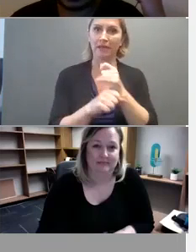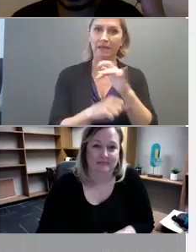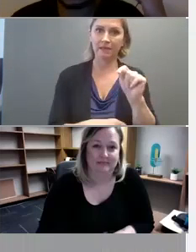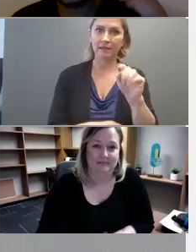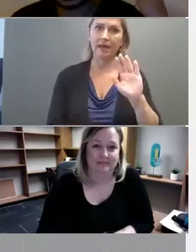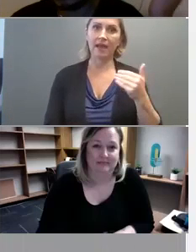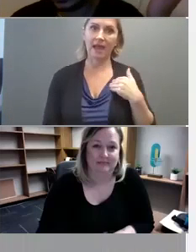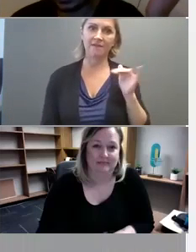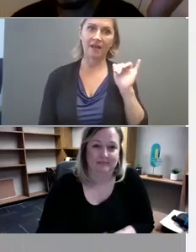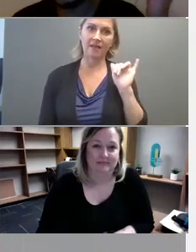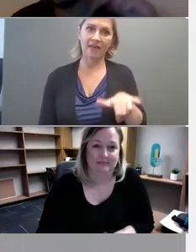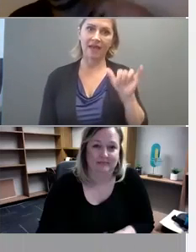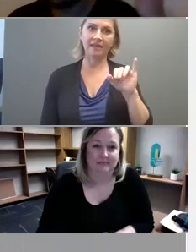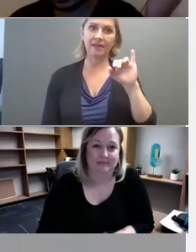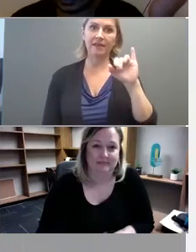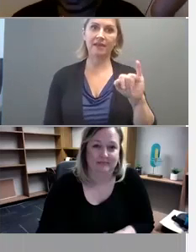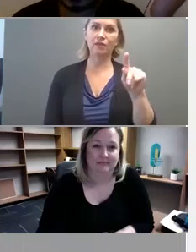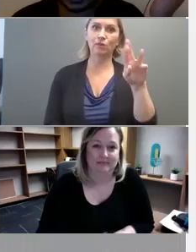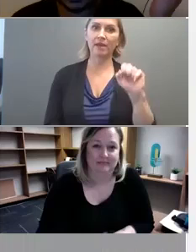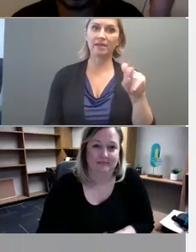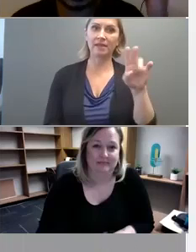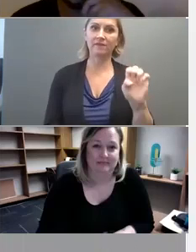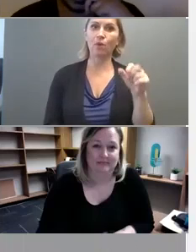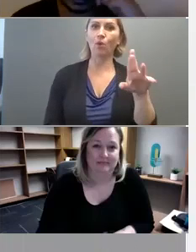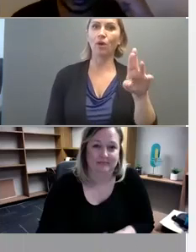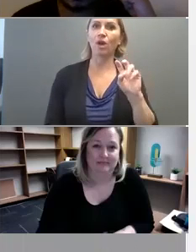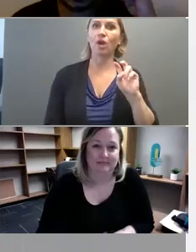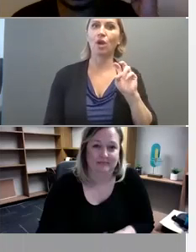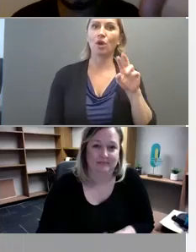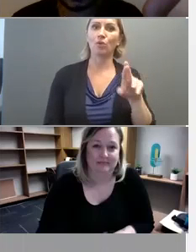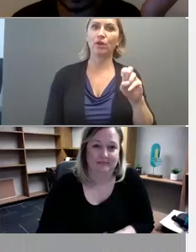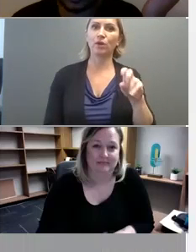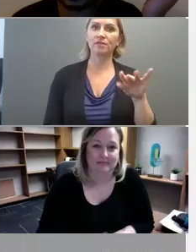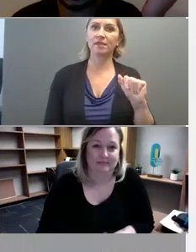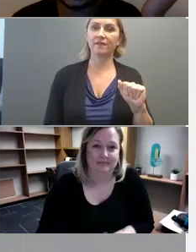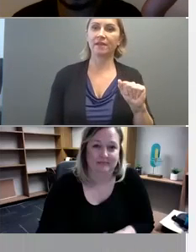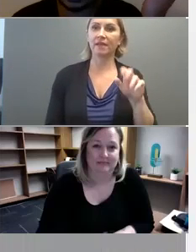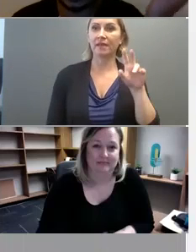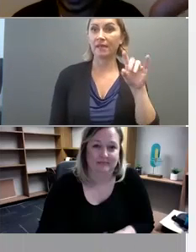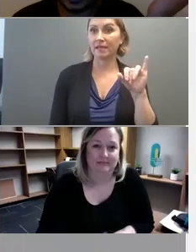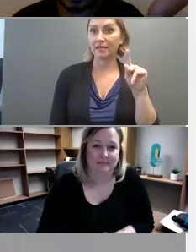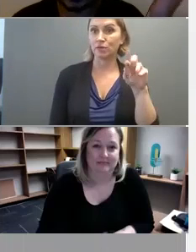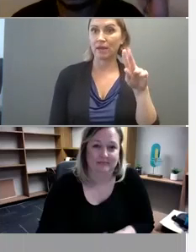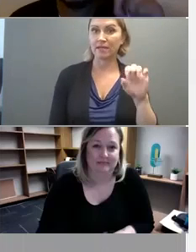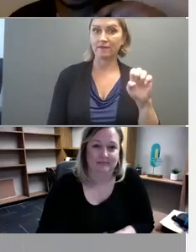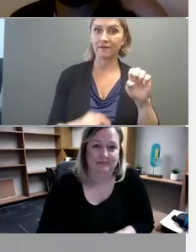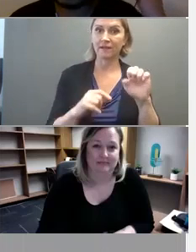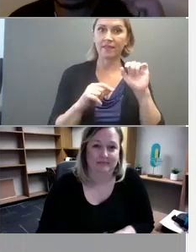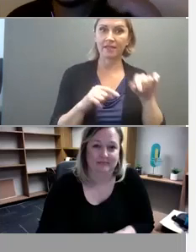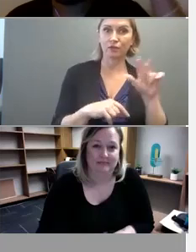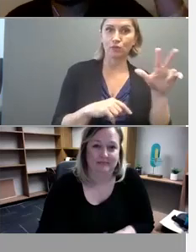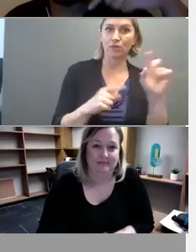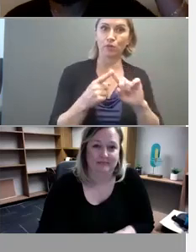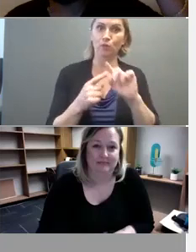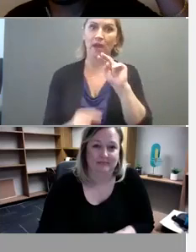two basic methods. I have the iterative method or I have the recursive method. For the iterative method, my for loop goes from 3 to n. And